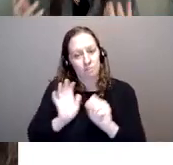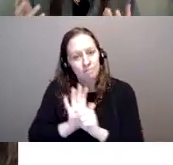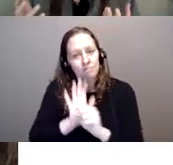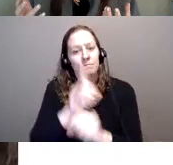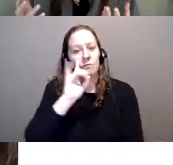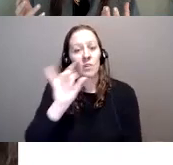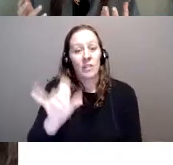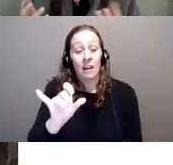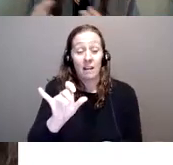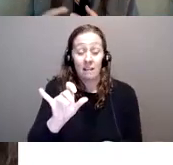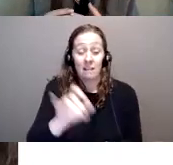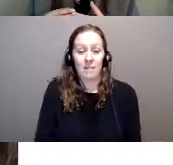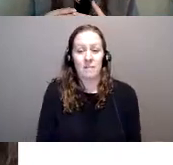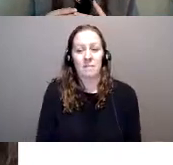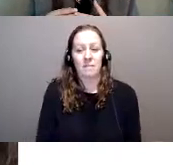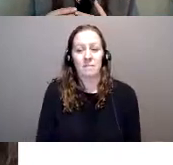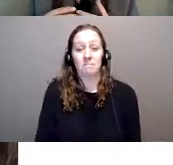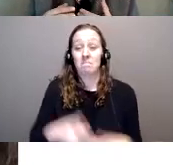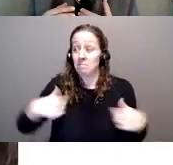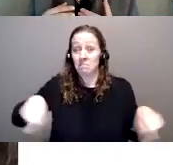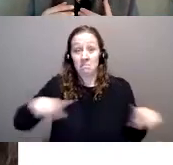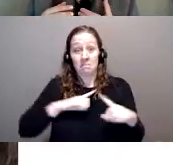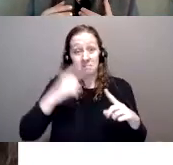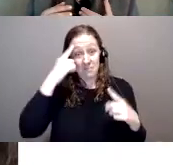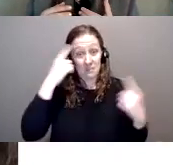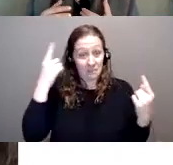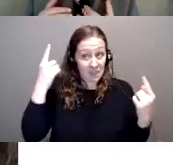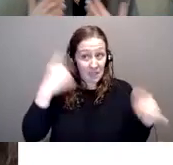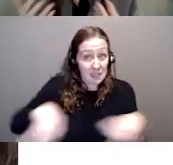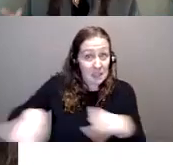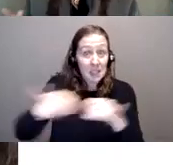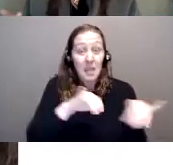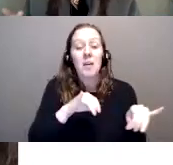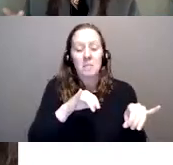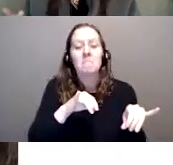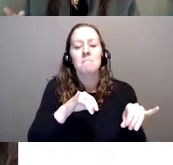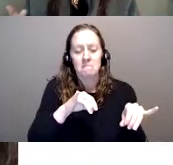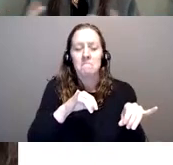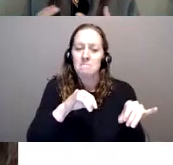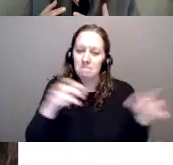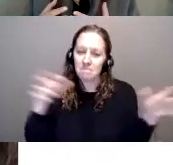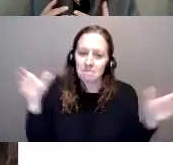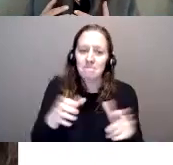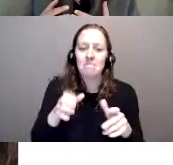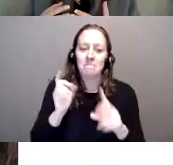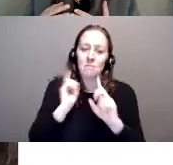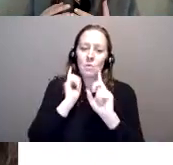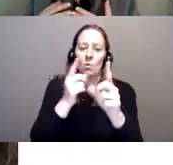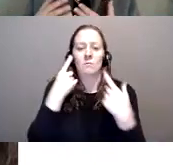of like-minded, I feel, as though we'll be able to meet this goal